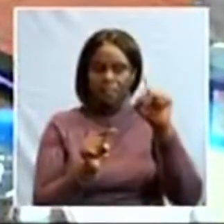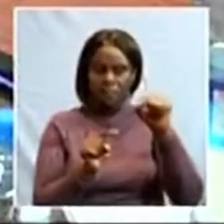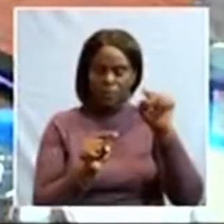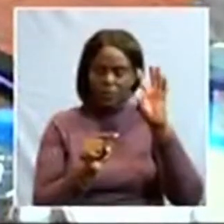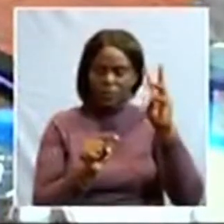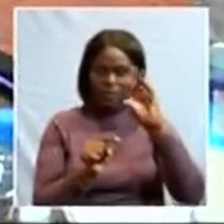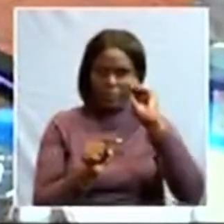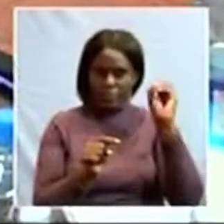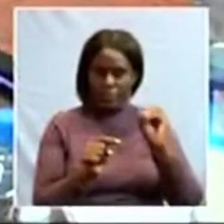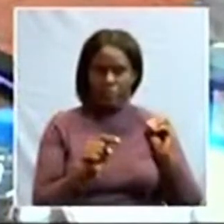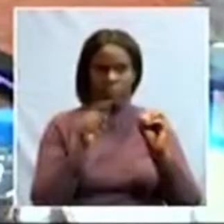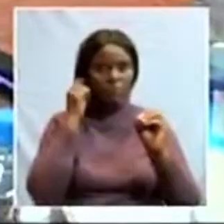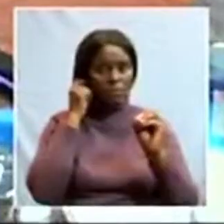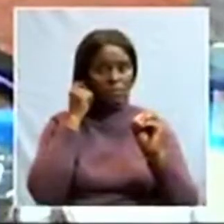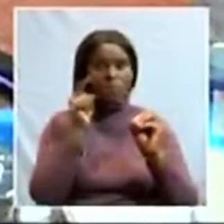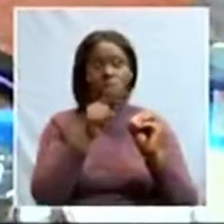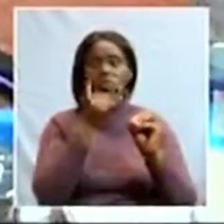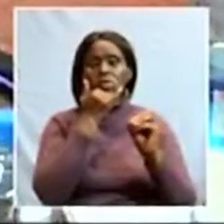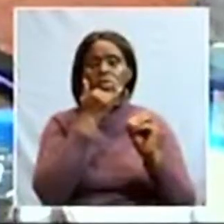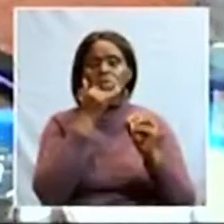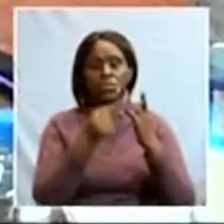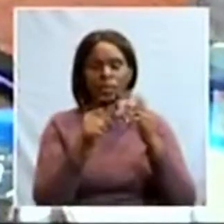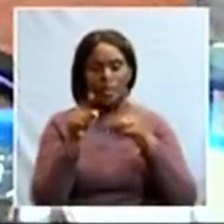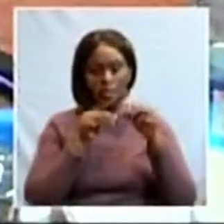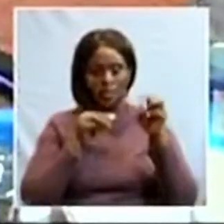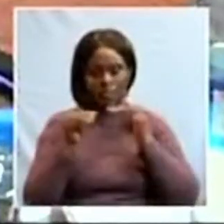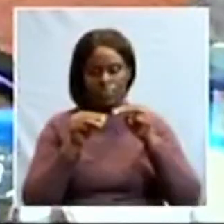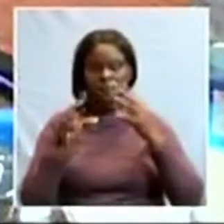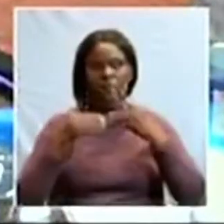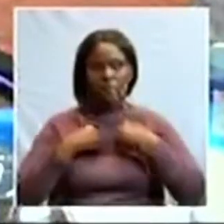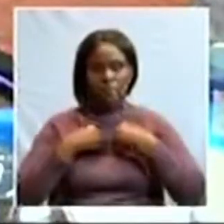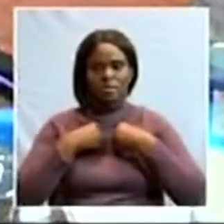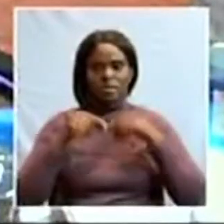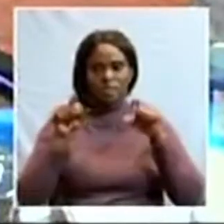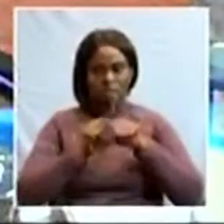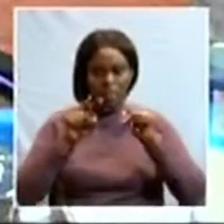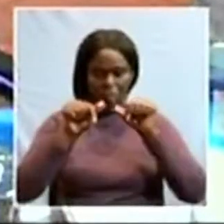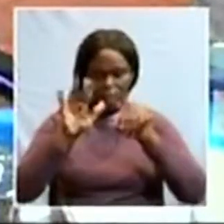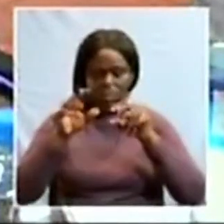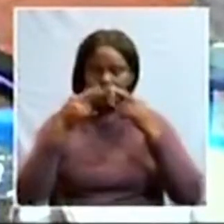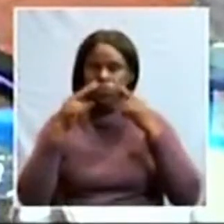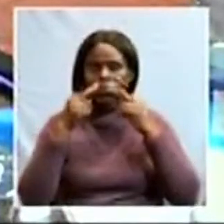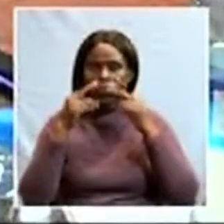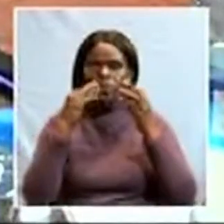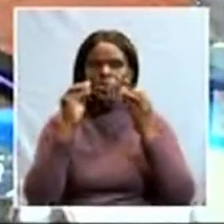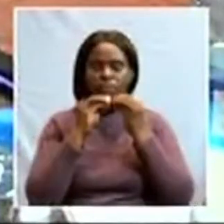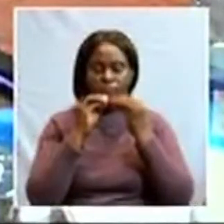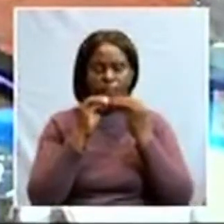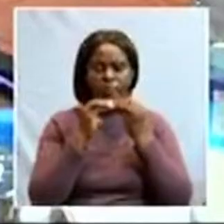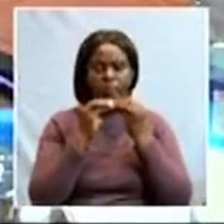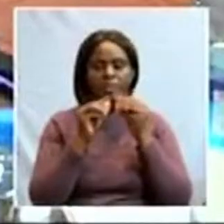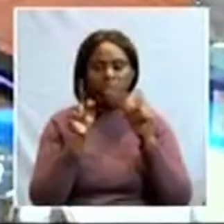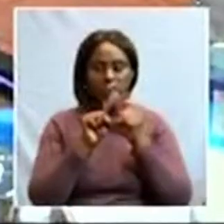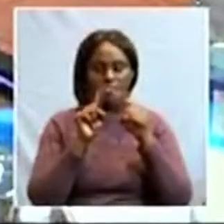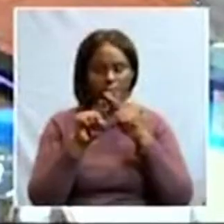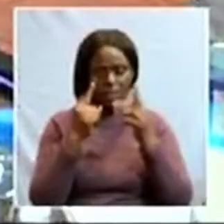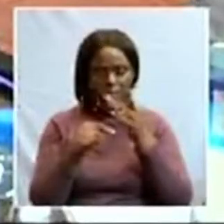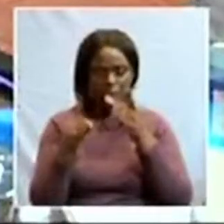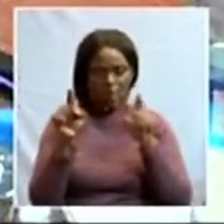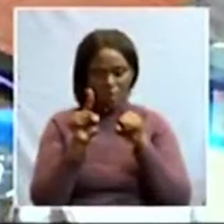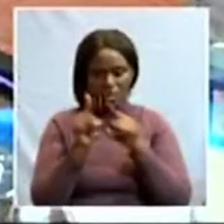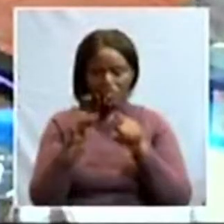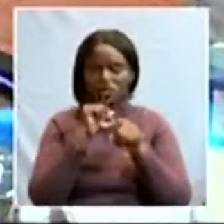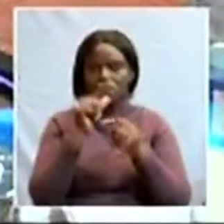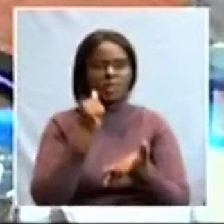52.6%. Cause of query. Management acknowledges the auditor's findings. However, it did